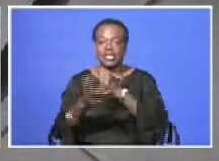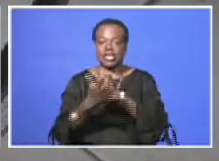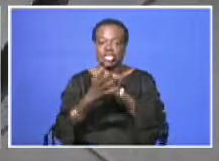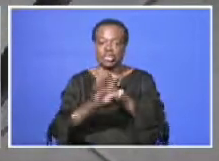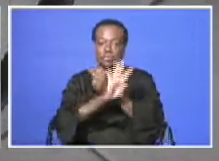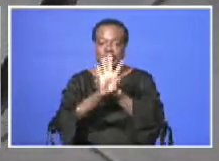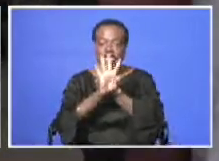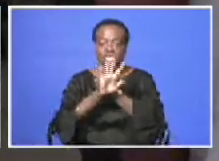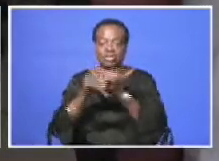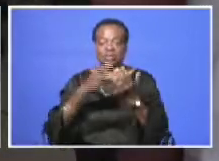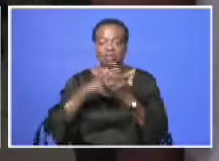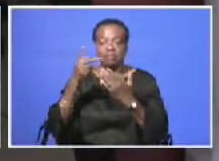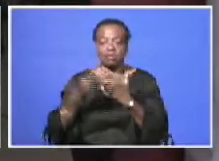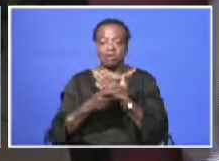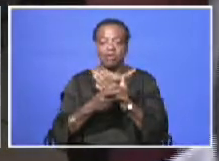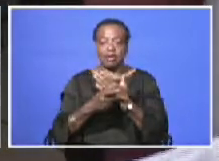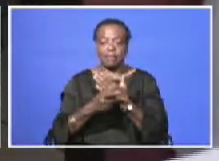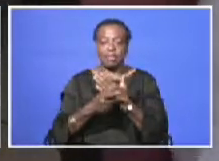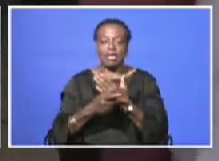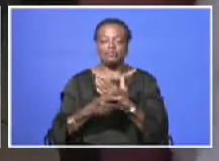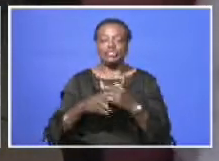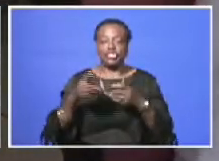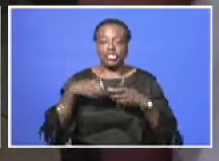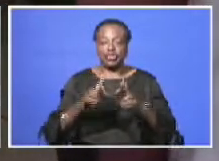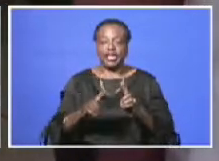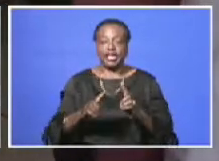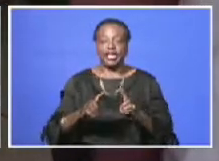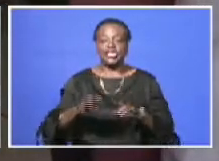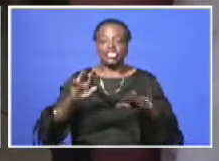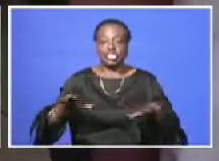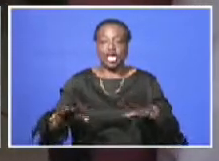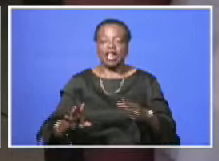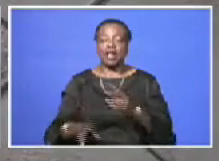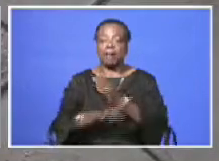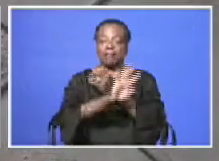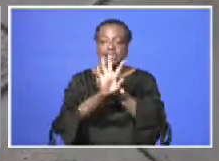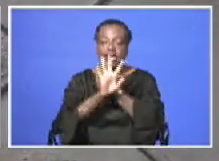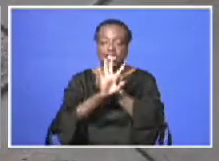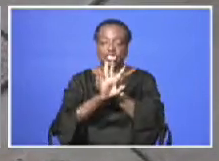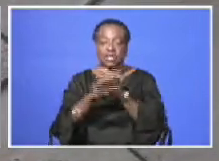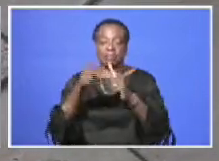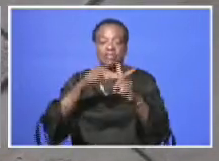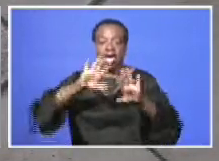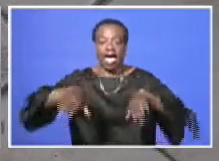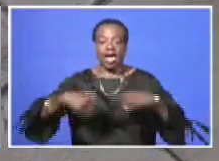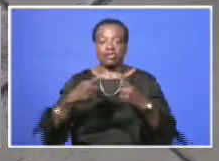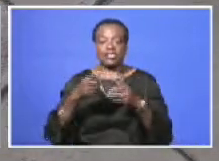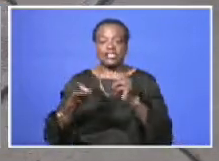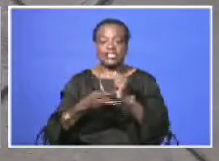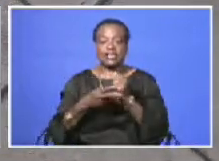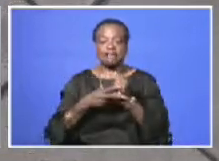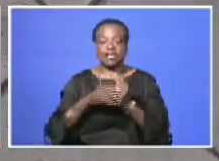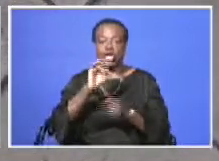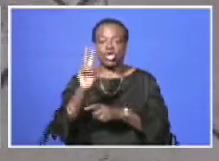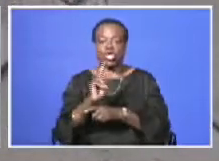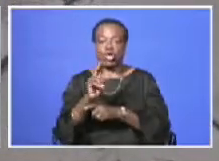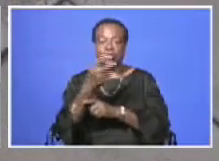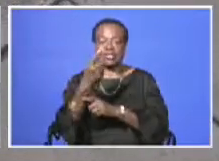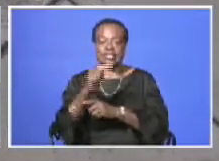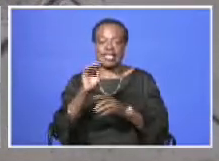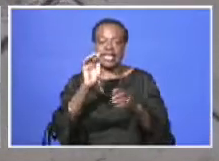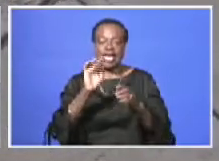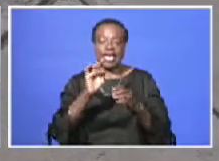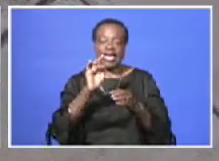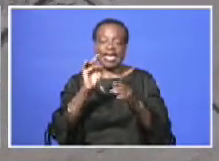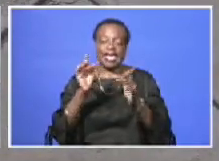Health to commemorate Child Protection Month on how to safely and effectively use the internet. After successfully piloting the program in Long